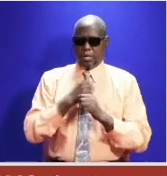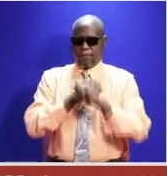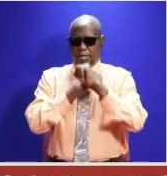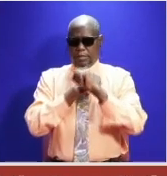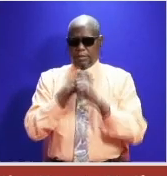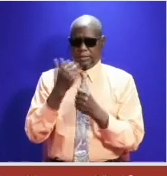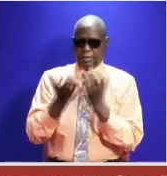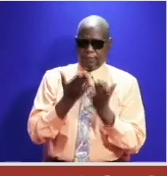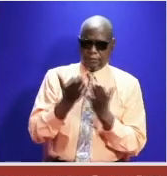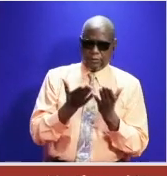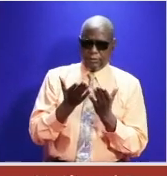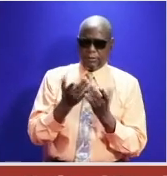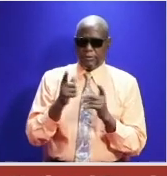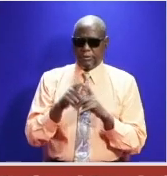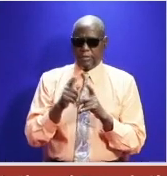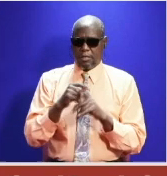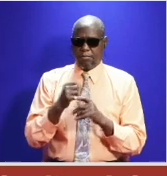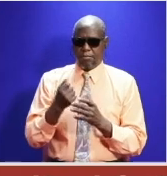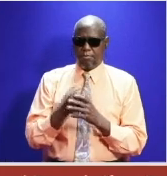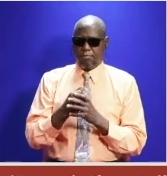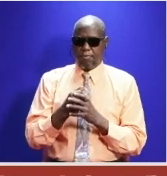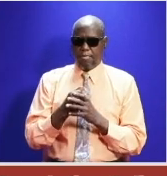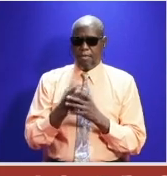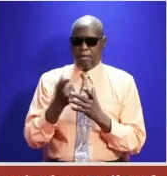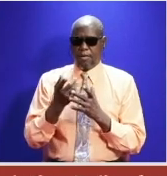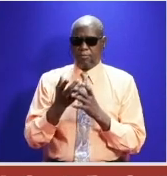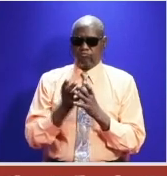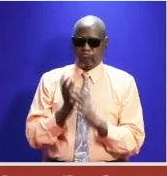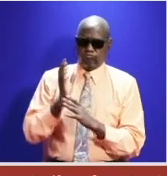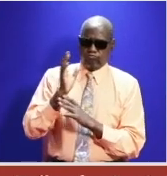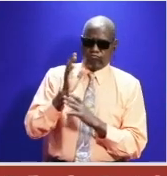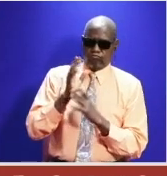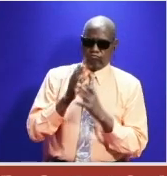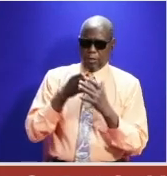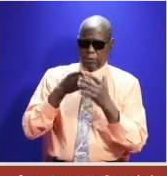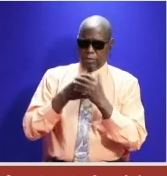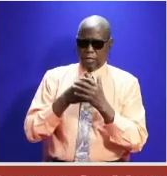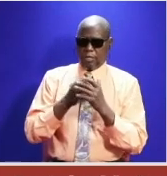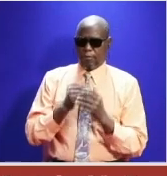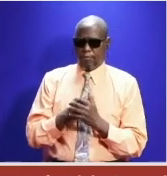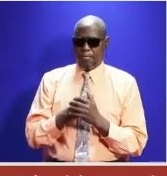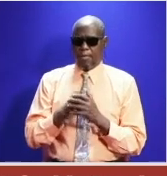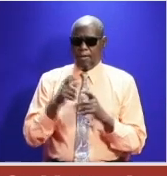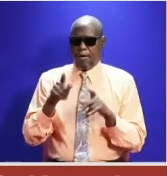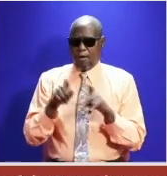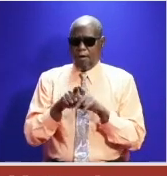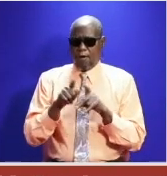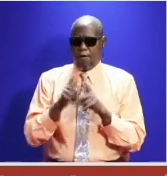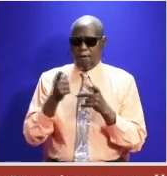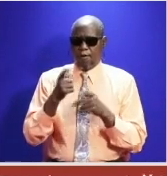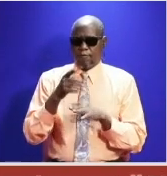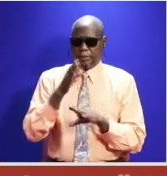and we are working on the offense. So far, so good, but we are struggling with the injuries. Our